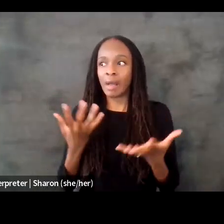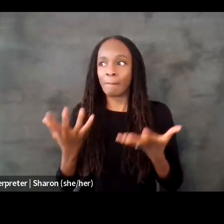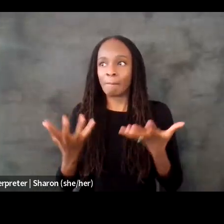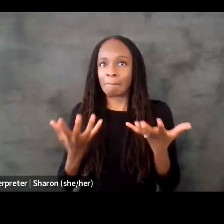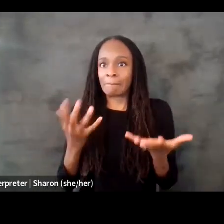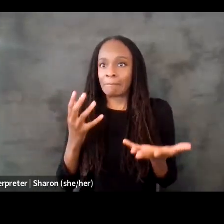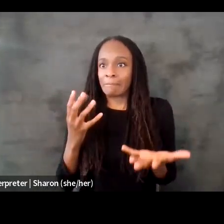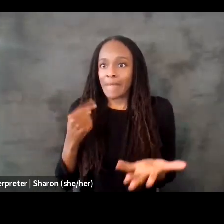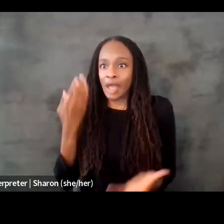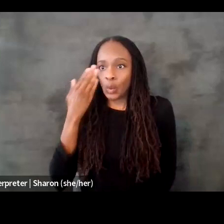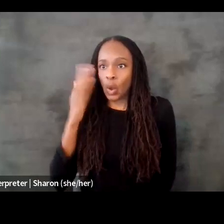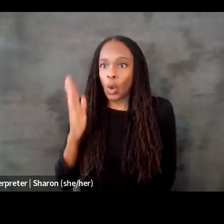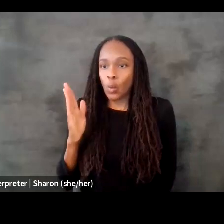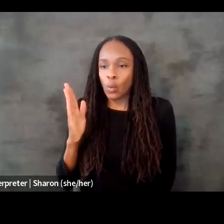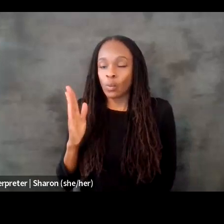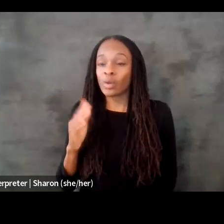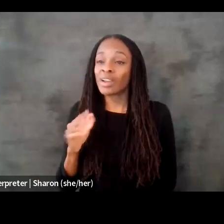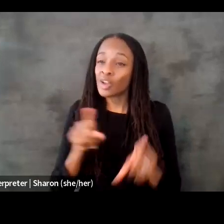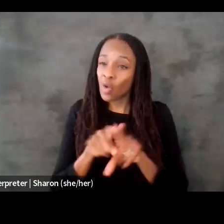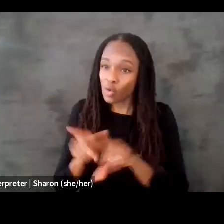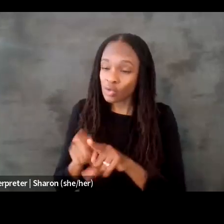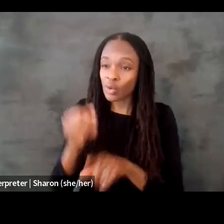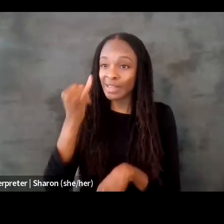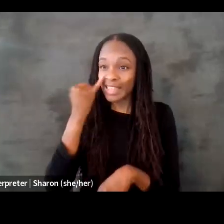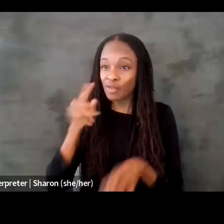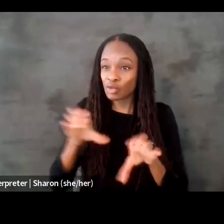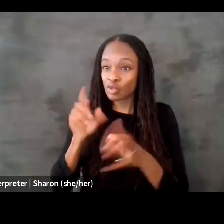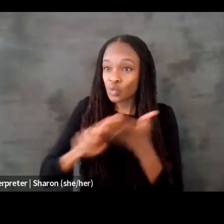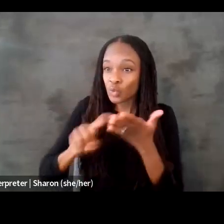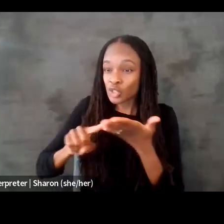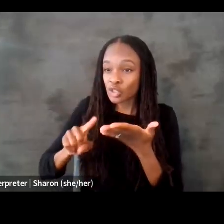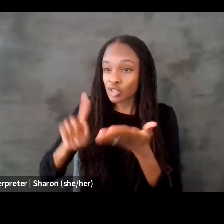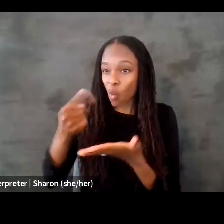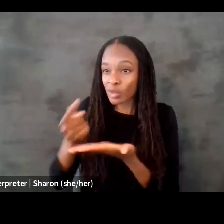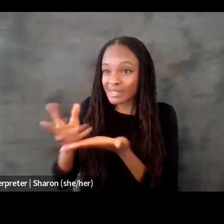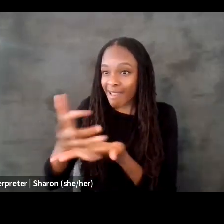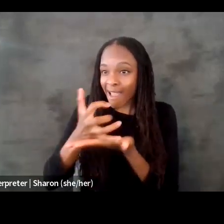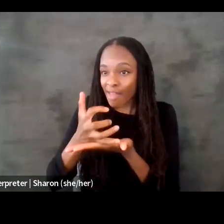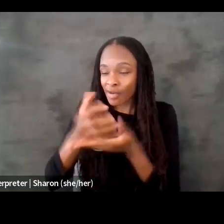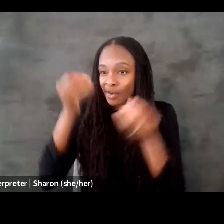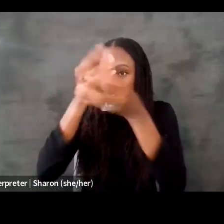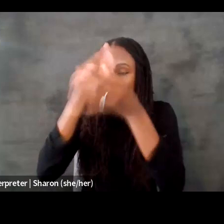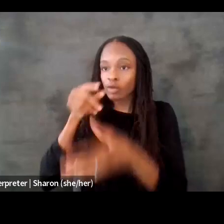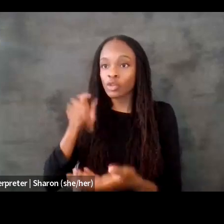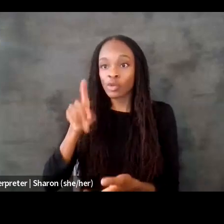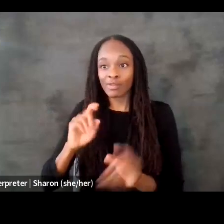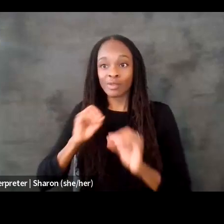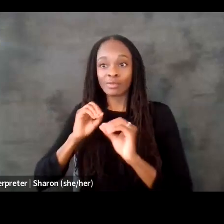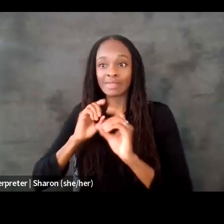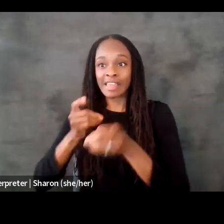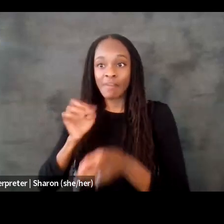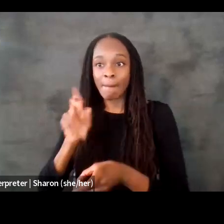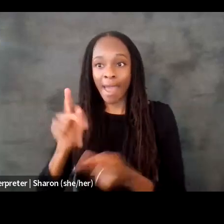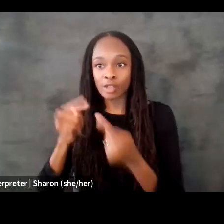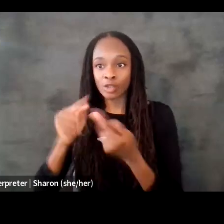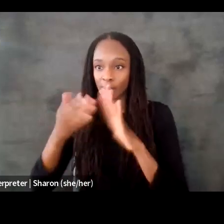I don't know. And when you do research, is it just to gather data? Or will you be giving back to the community that